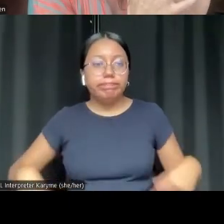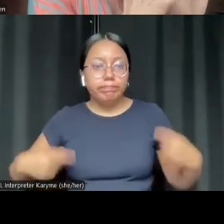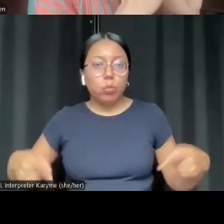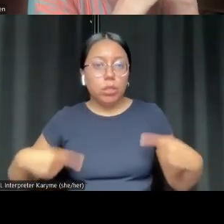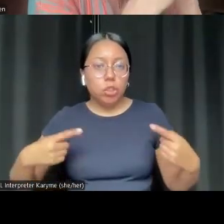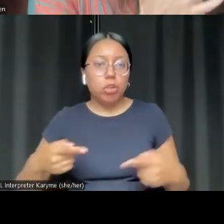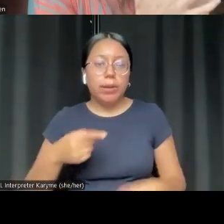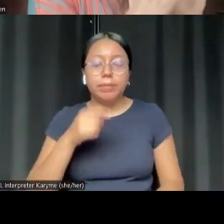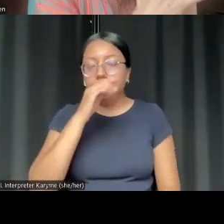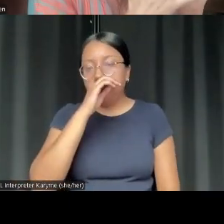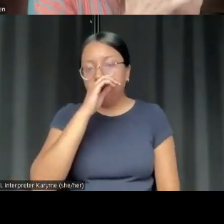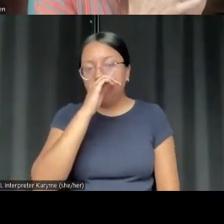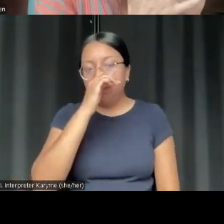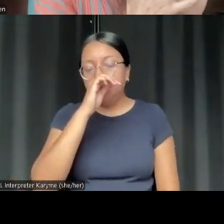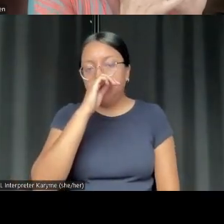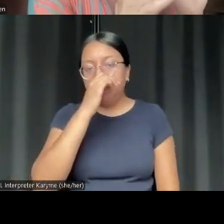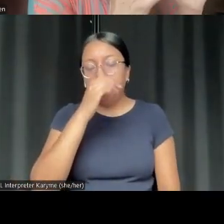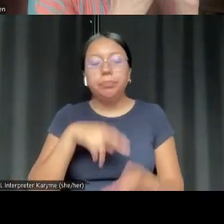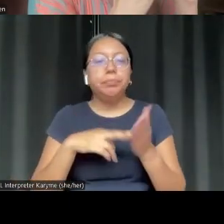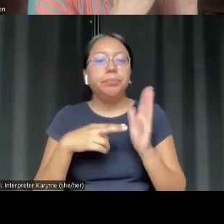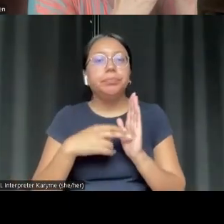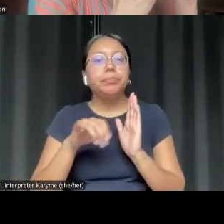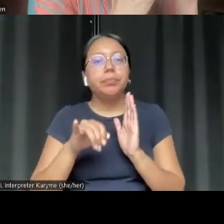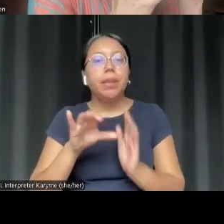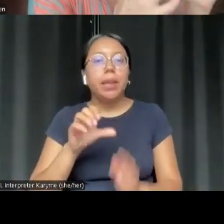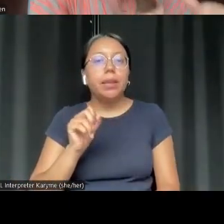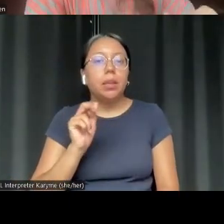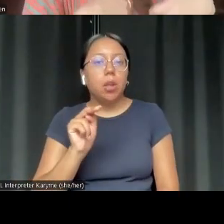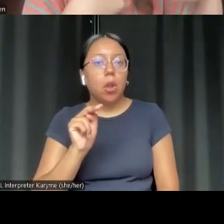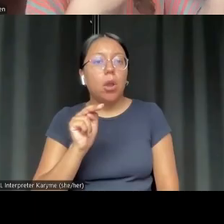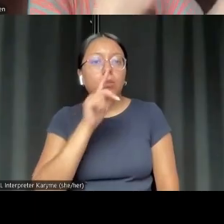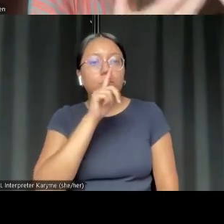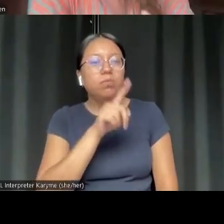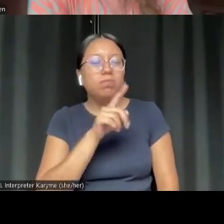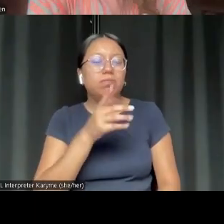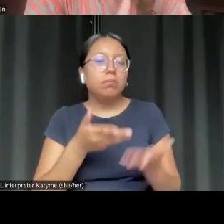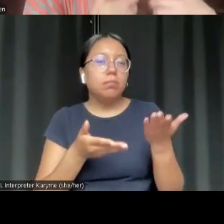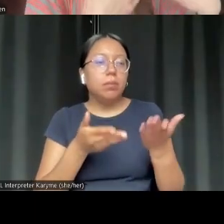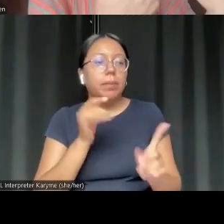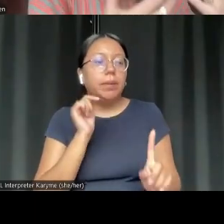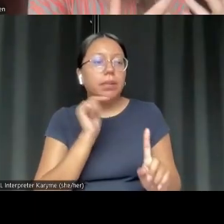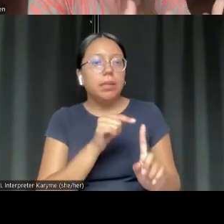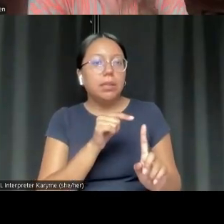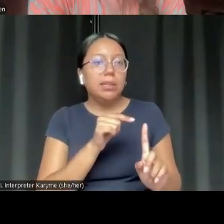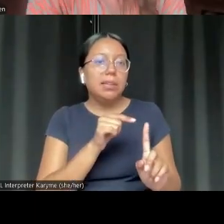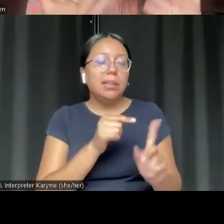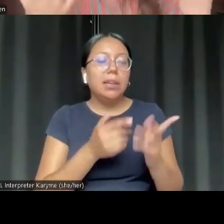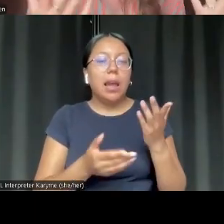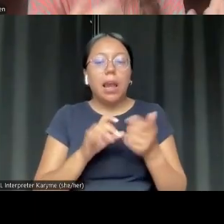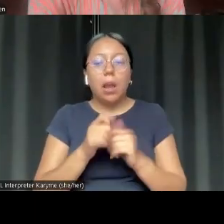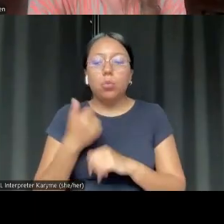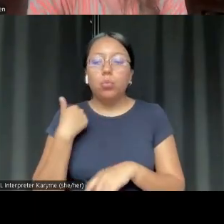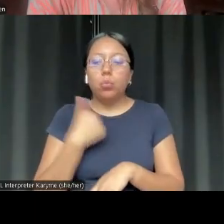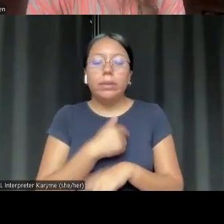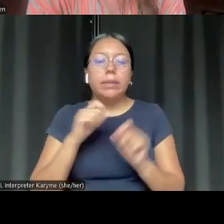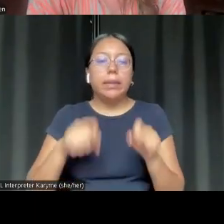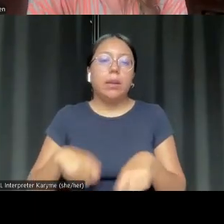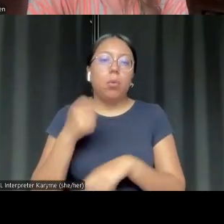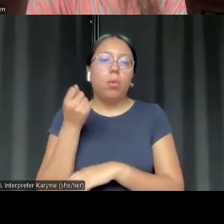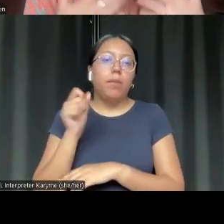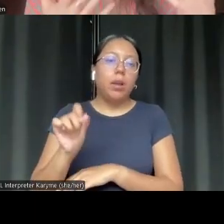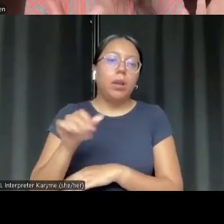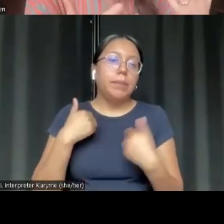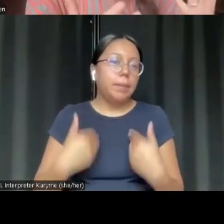icon makes a kind of idolatry out of the overcoming the body and so on. So that's certainly